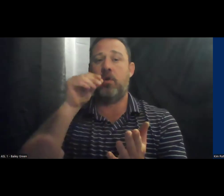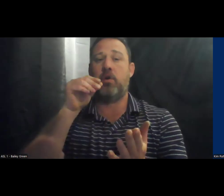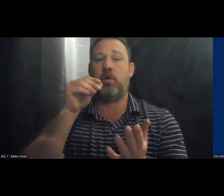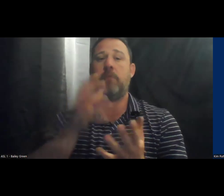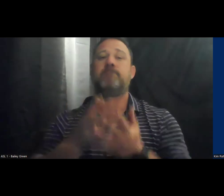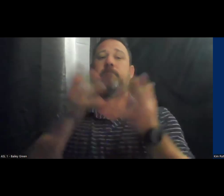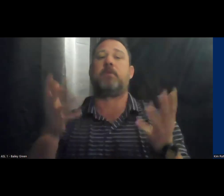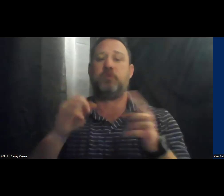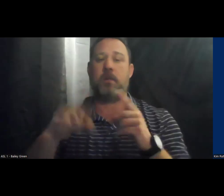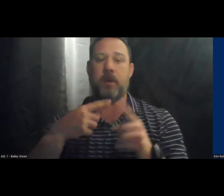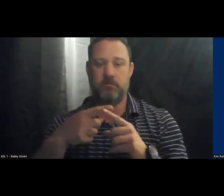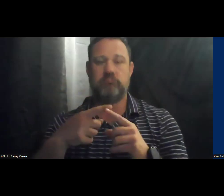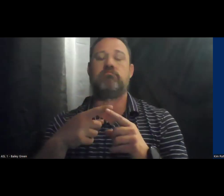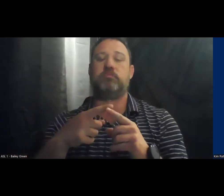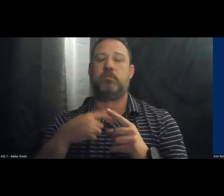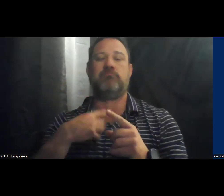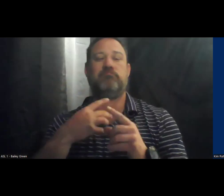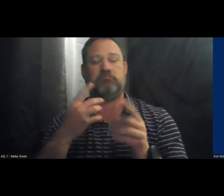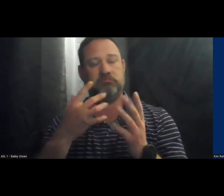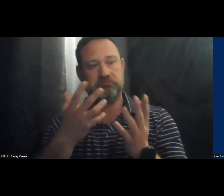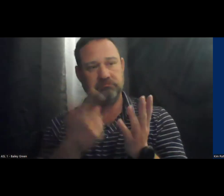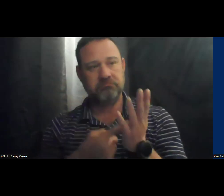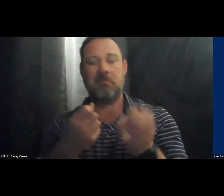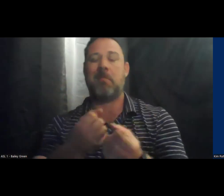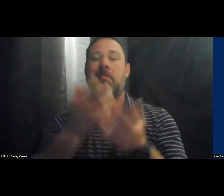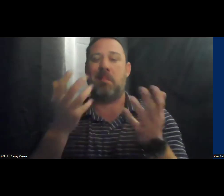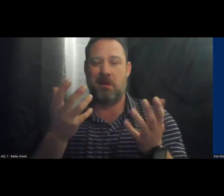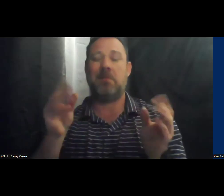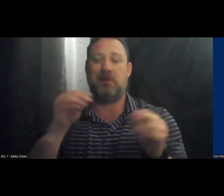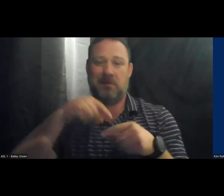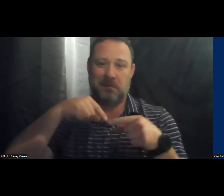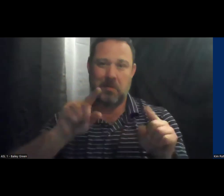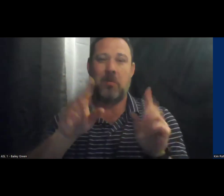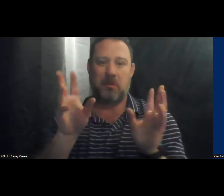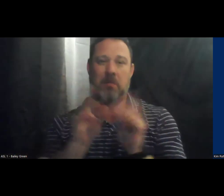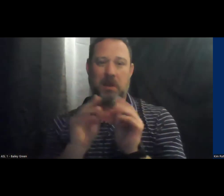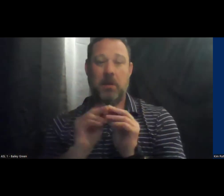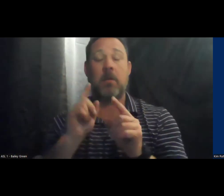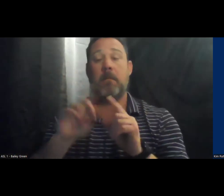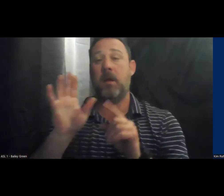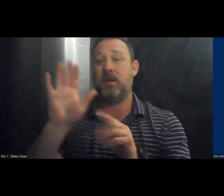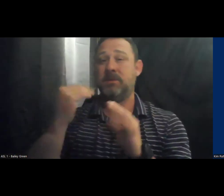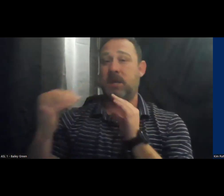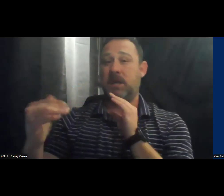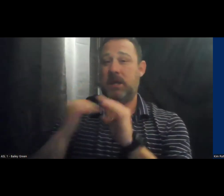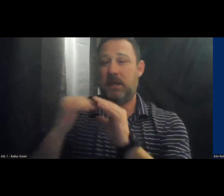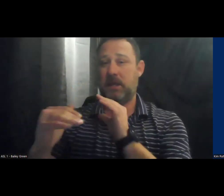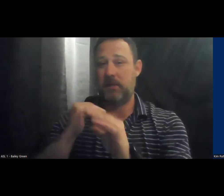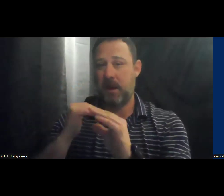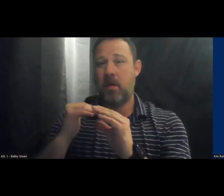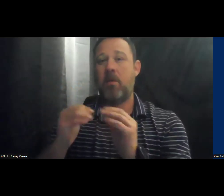about. We've said lots of things about Marty in meetings, but Marty's emails are the